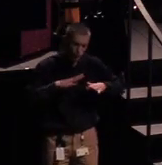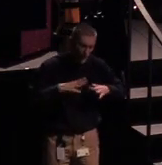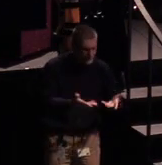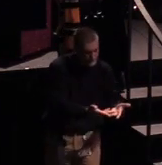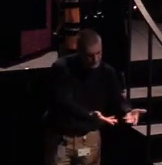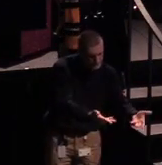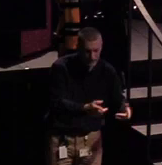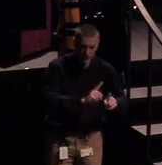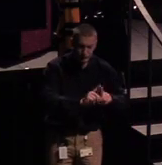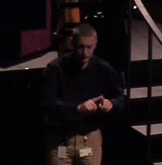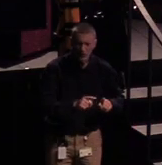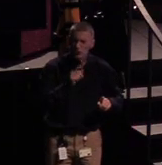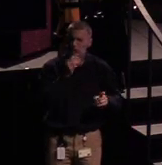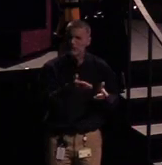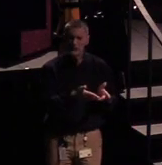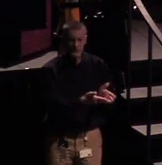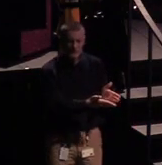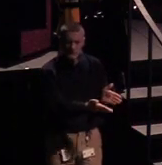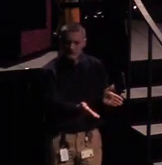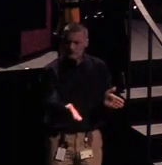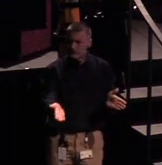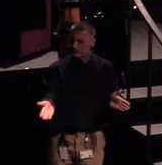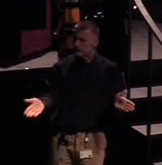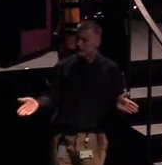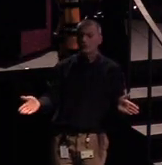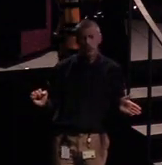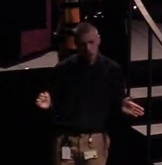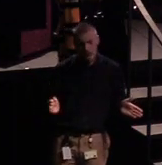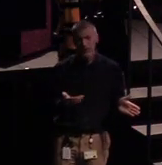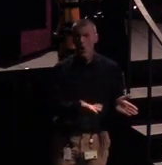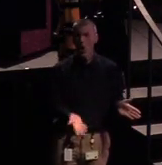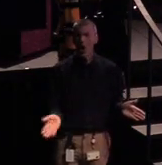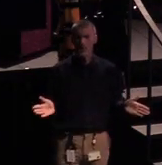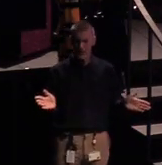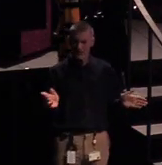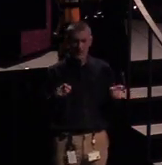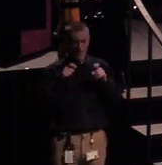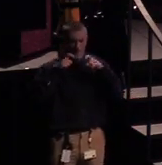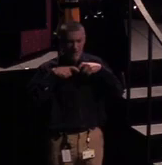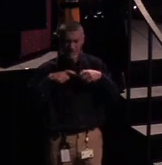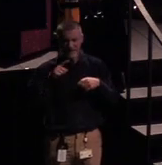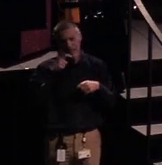as part of our working practice sausage Buffy the Vampire Slayer